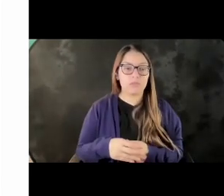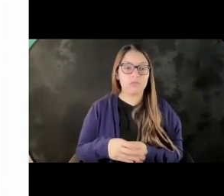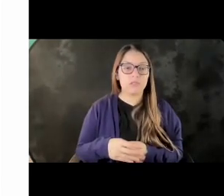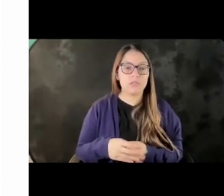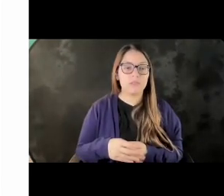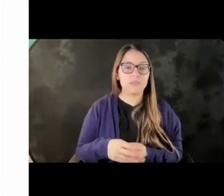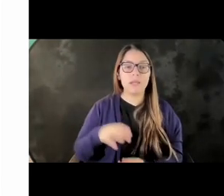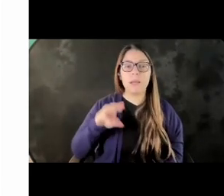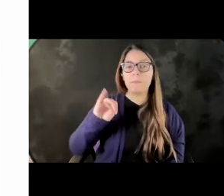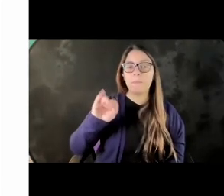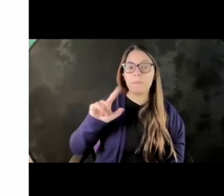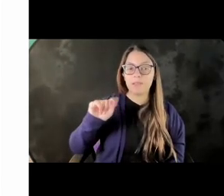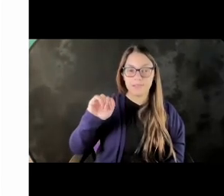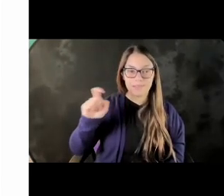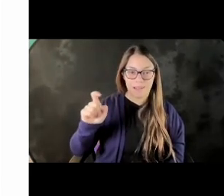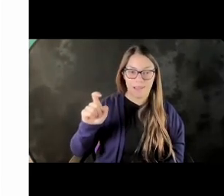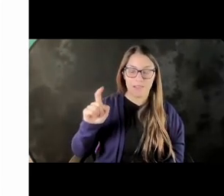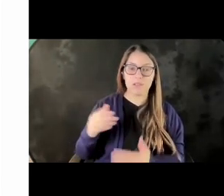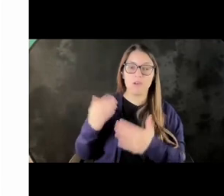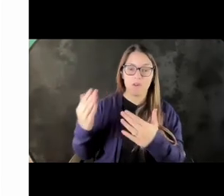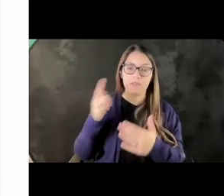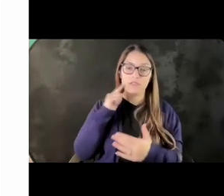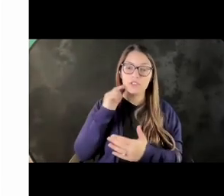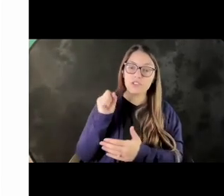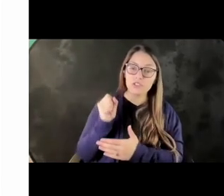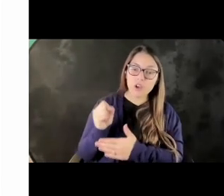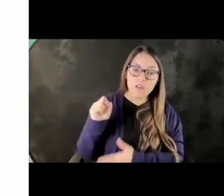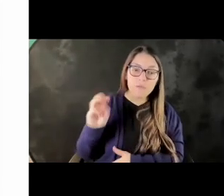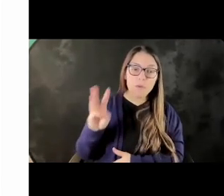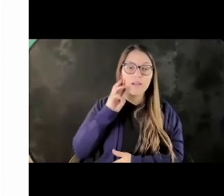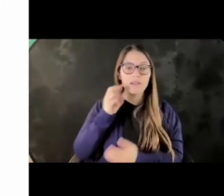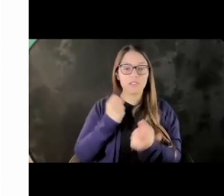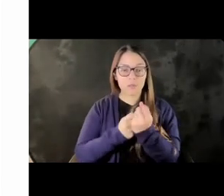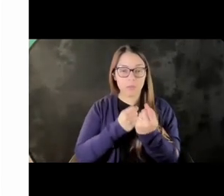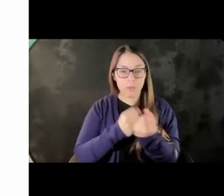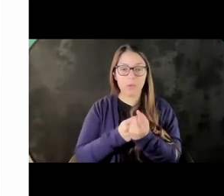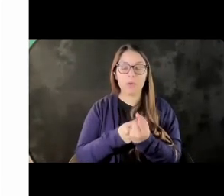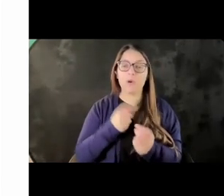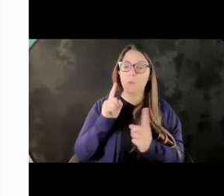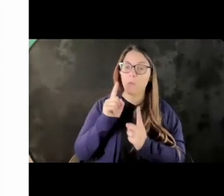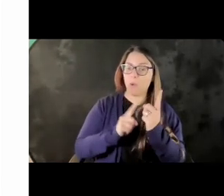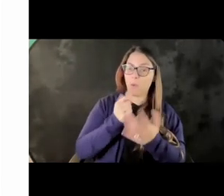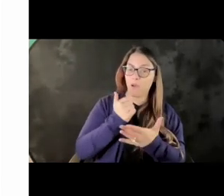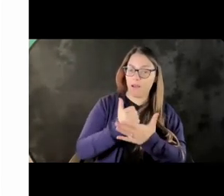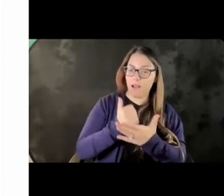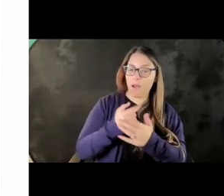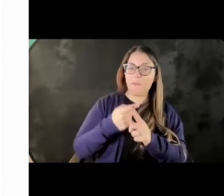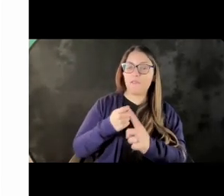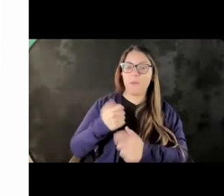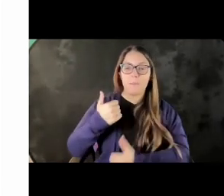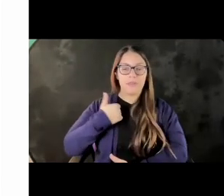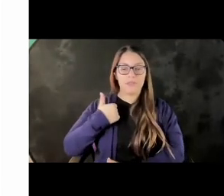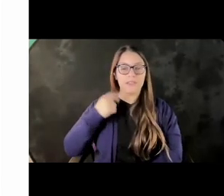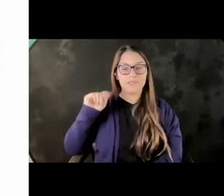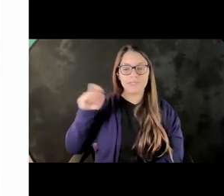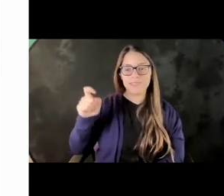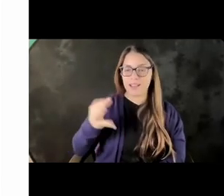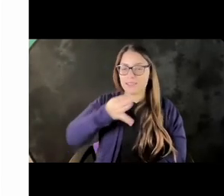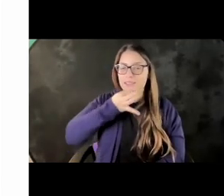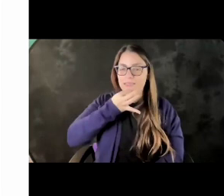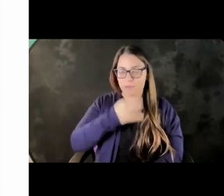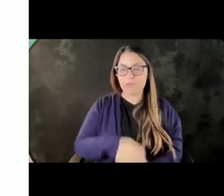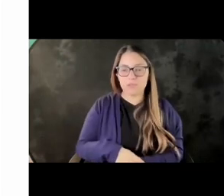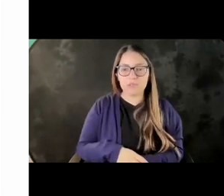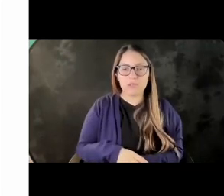tax software and one-on-one help from military tax experts. You'll see that we'll be providing a little more information